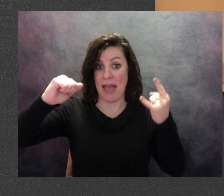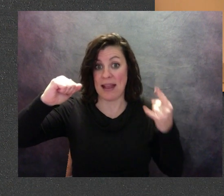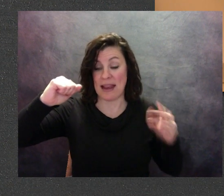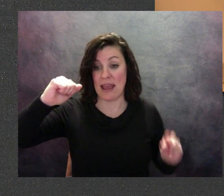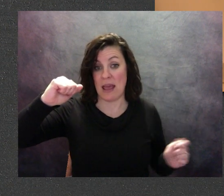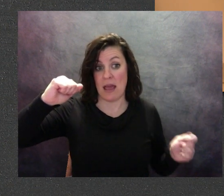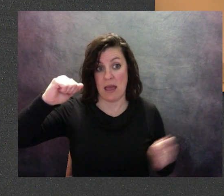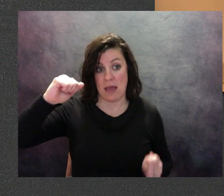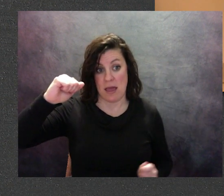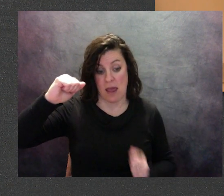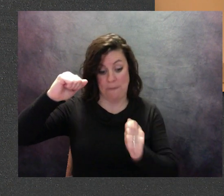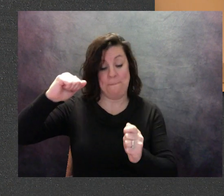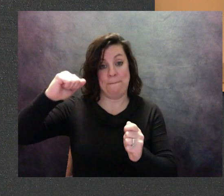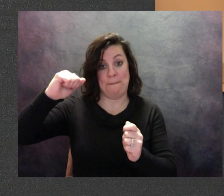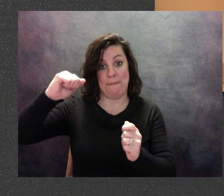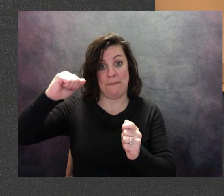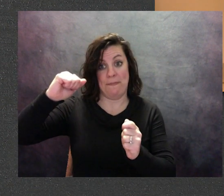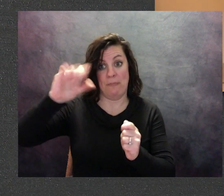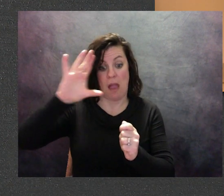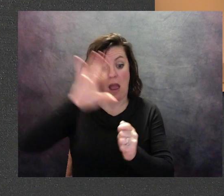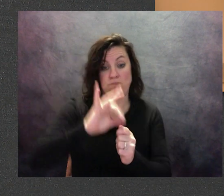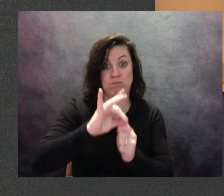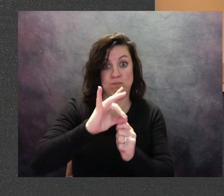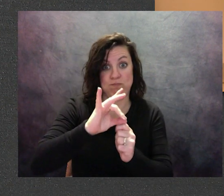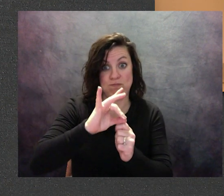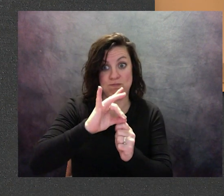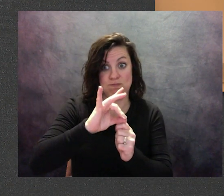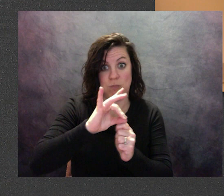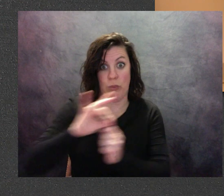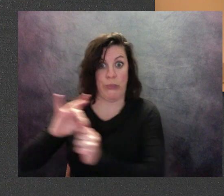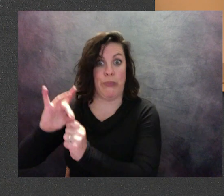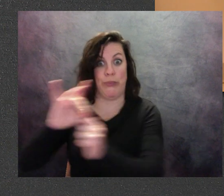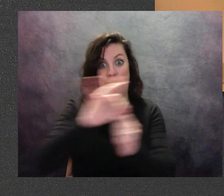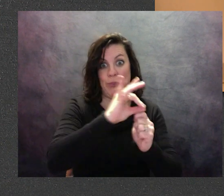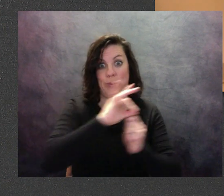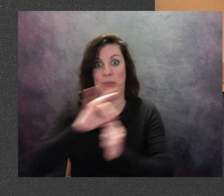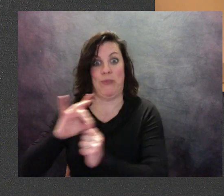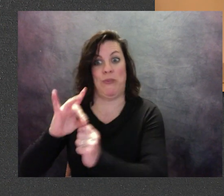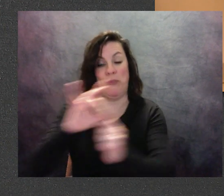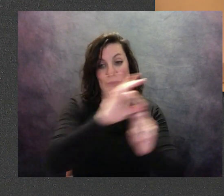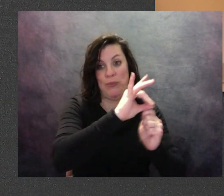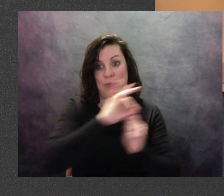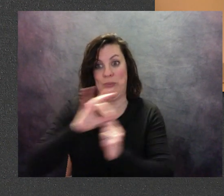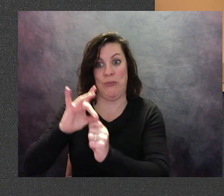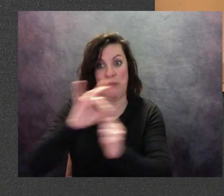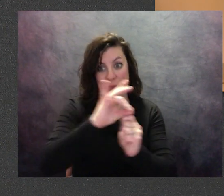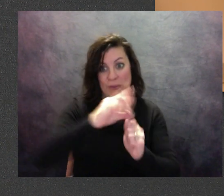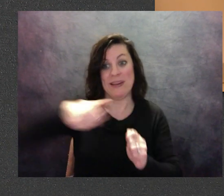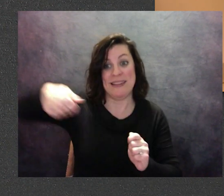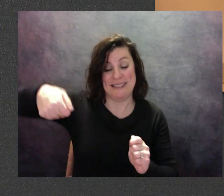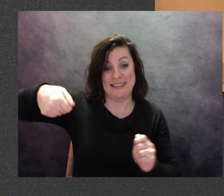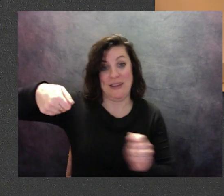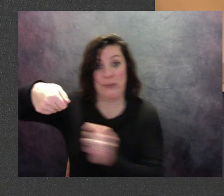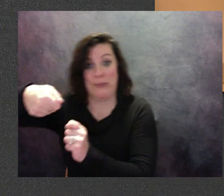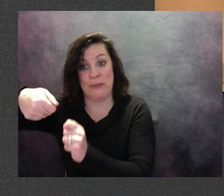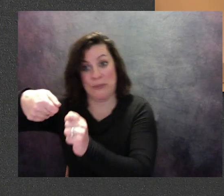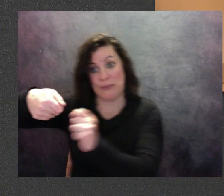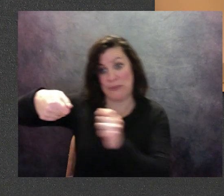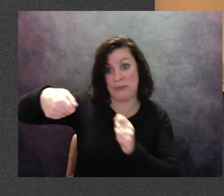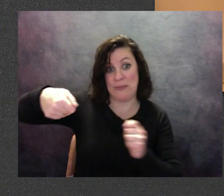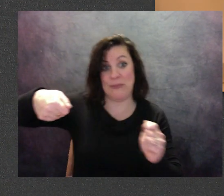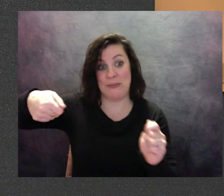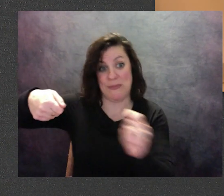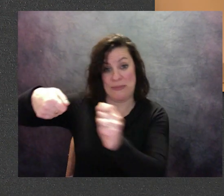the container, and I'm going to try to connect the